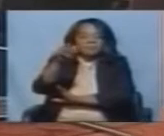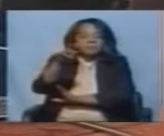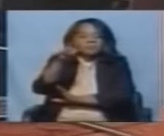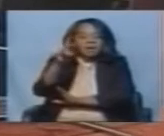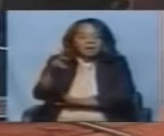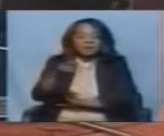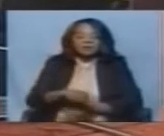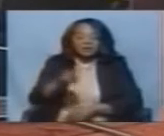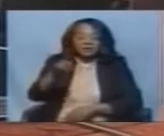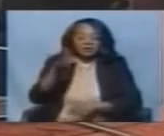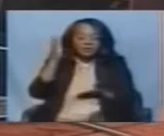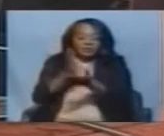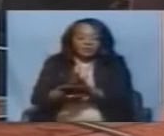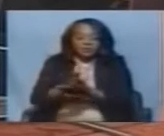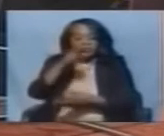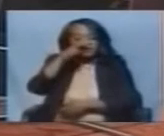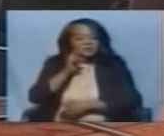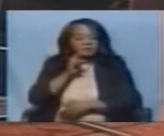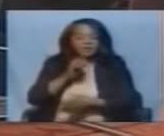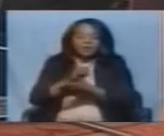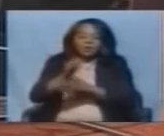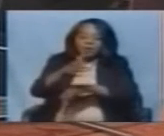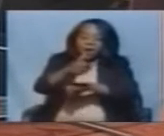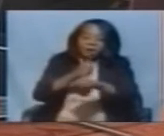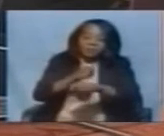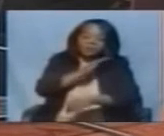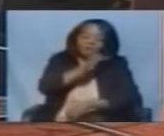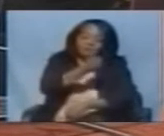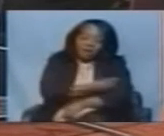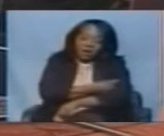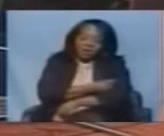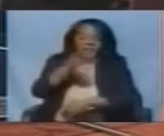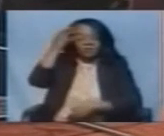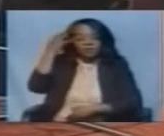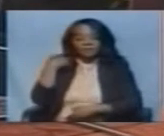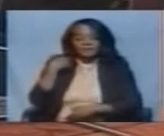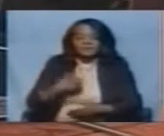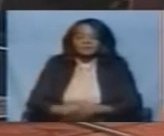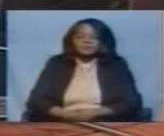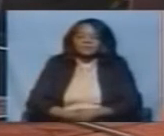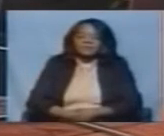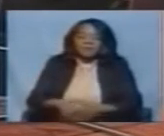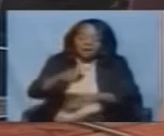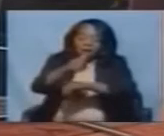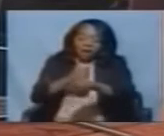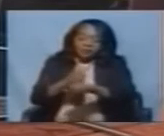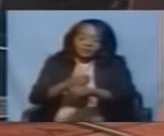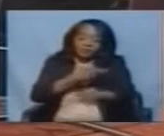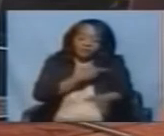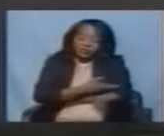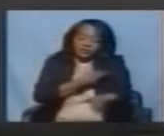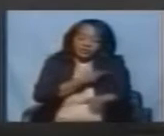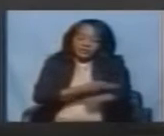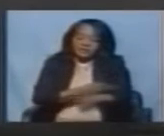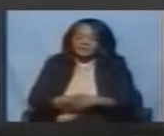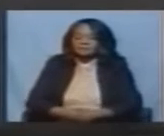theft and wanton abuse of authority, of office? No, wanton abuse of resources and funds. Then I did